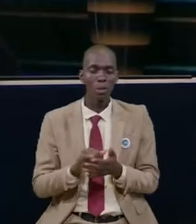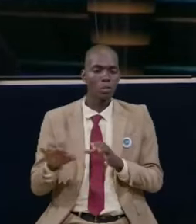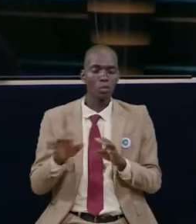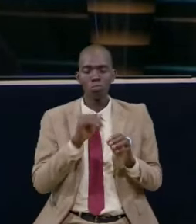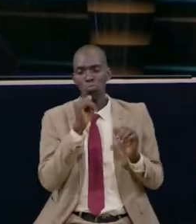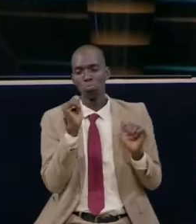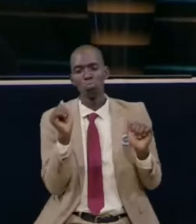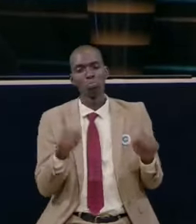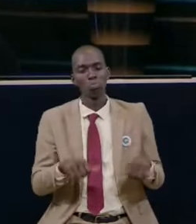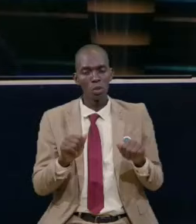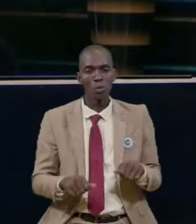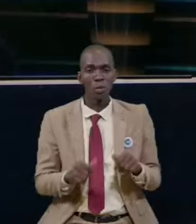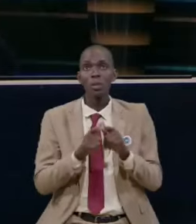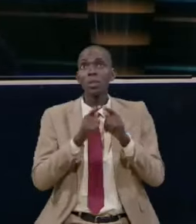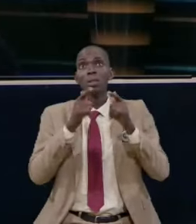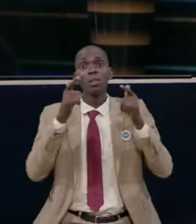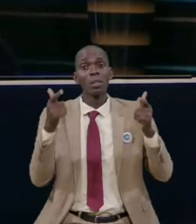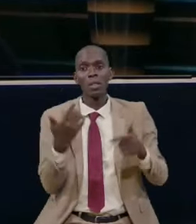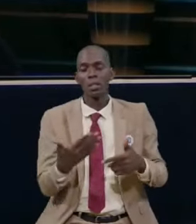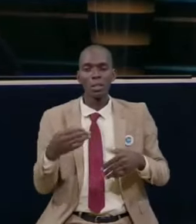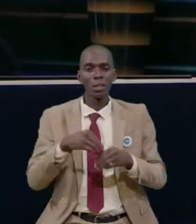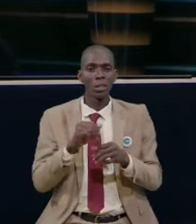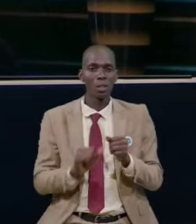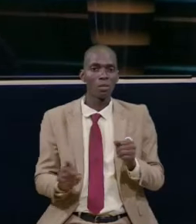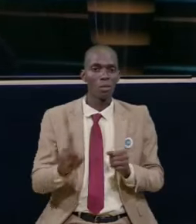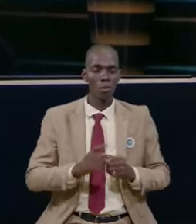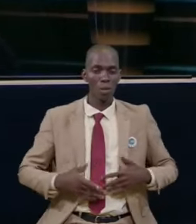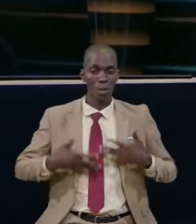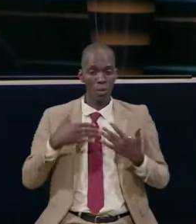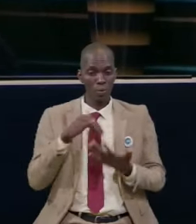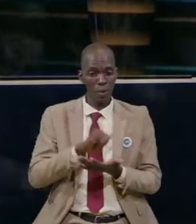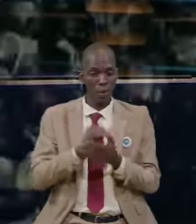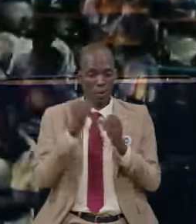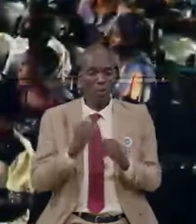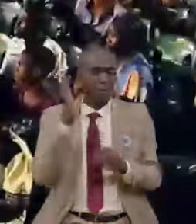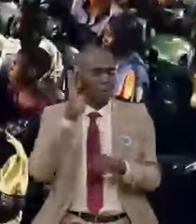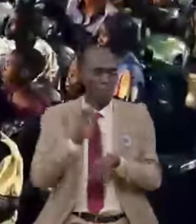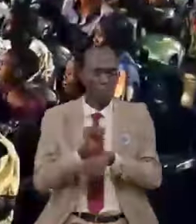life. That power will work in your life tonight, in Jesus' name.